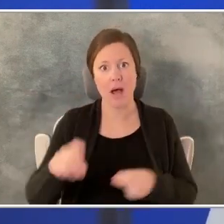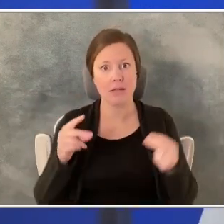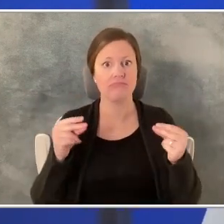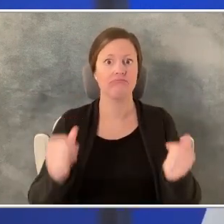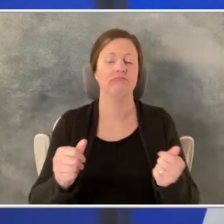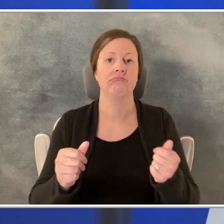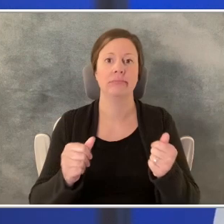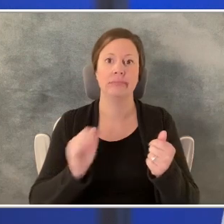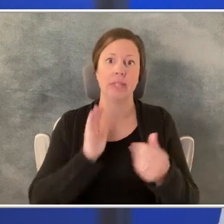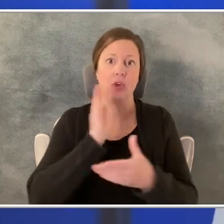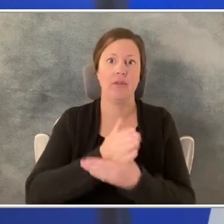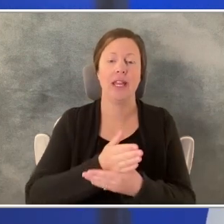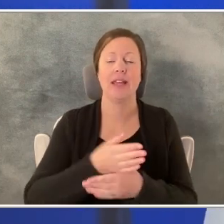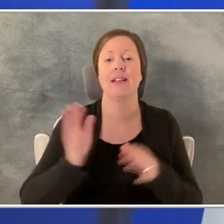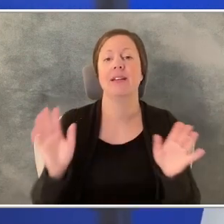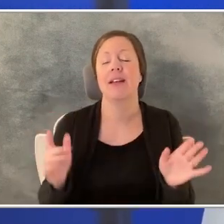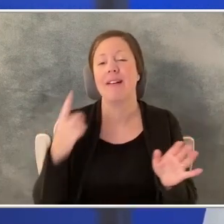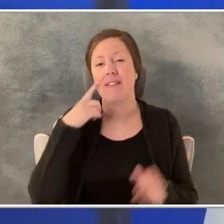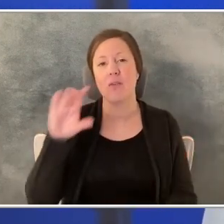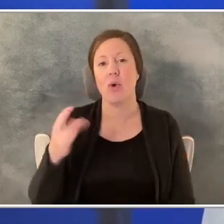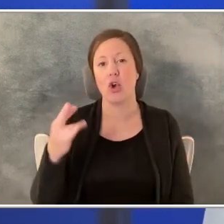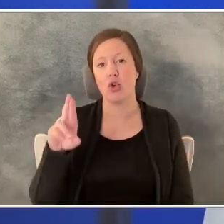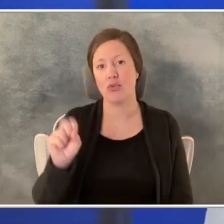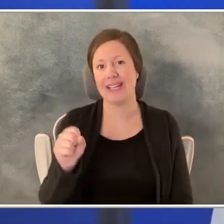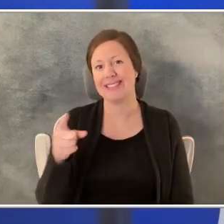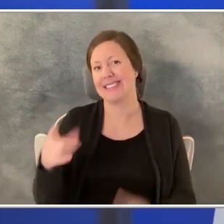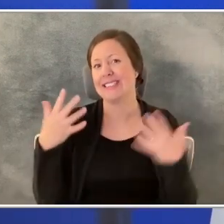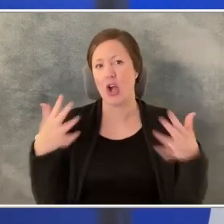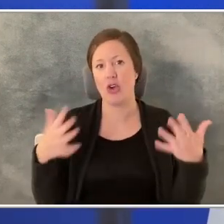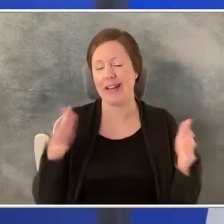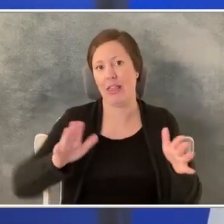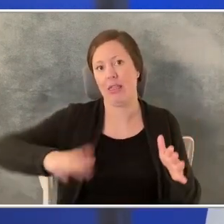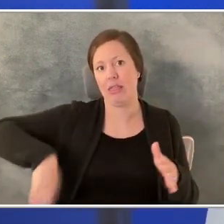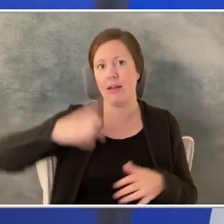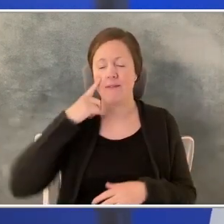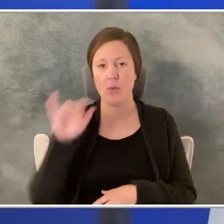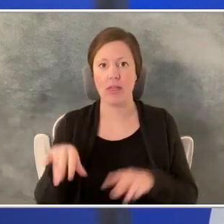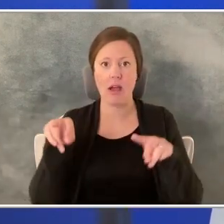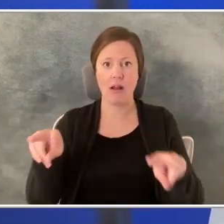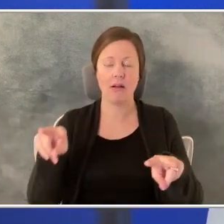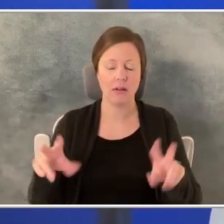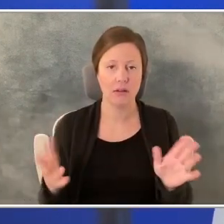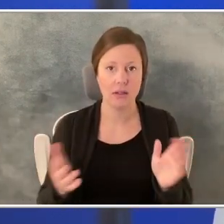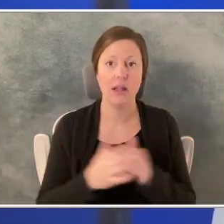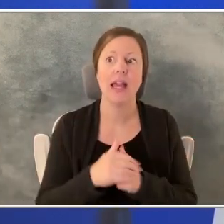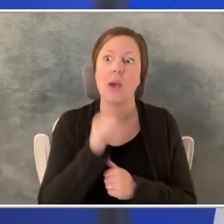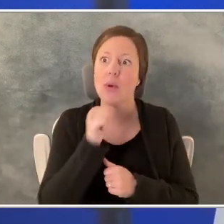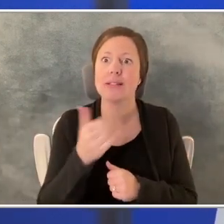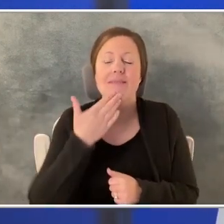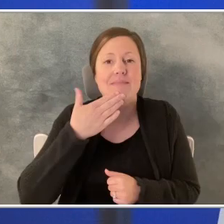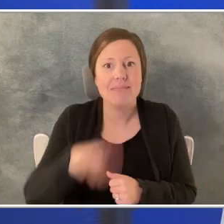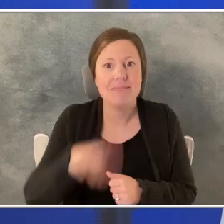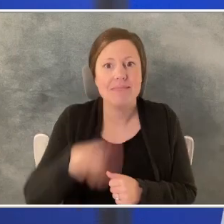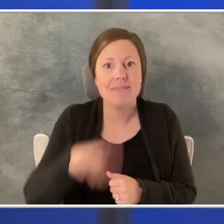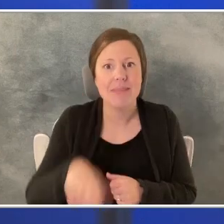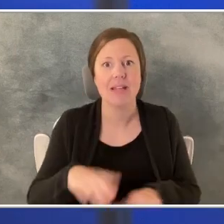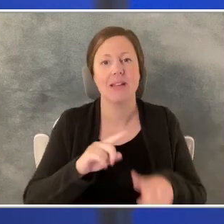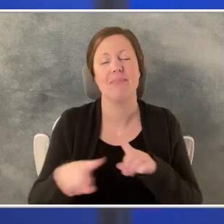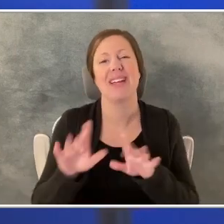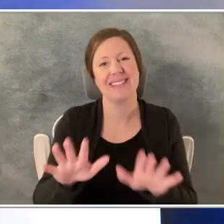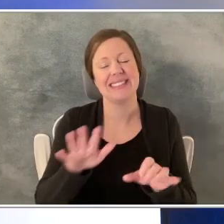the time of the diagnosis, we had already crossed that threshold. Now, not terribly far beyond that threshold, but far enough that we needed to do